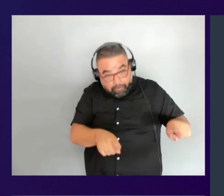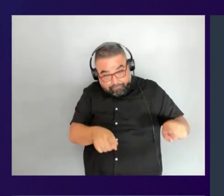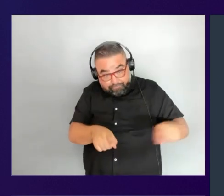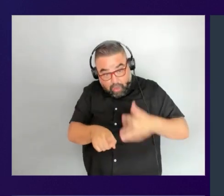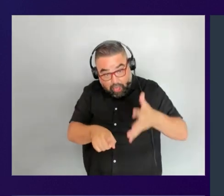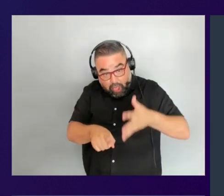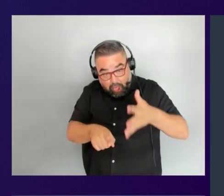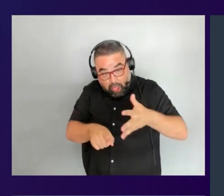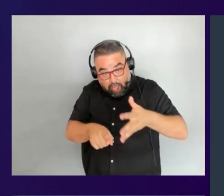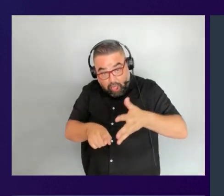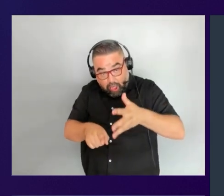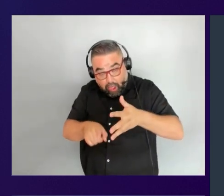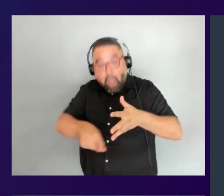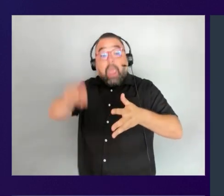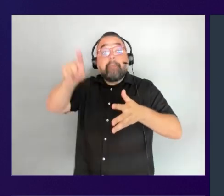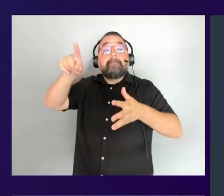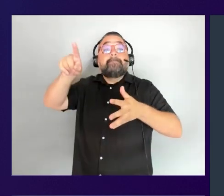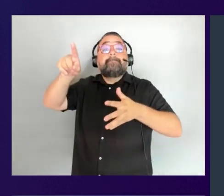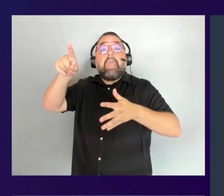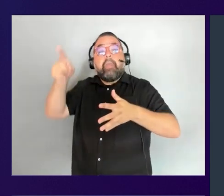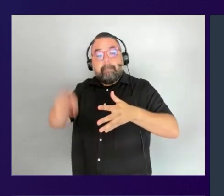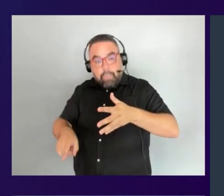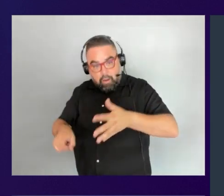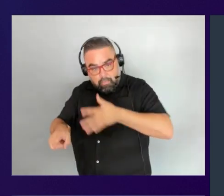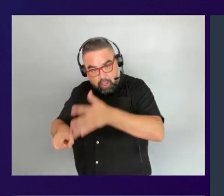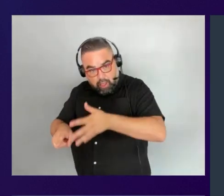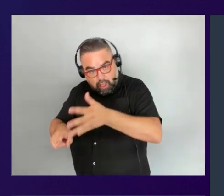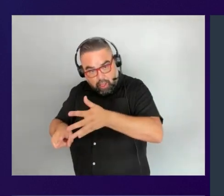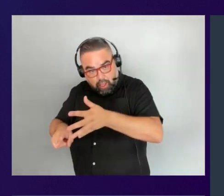as users start accessing data.